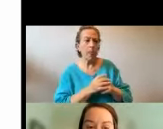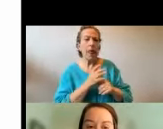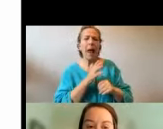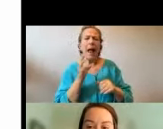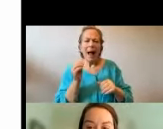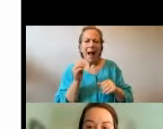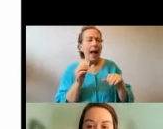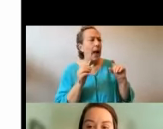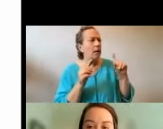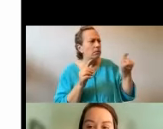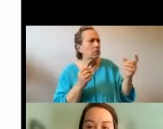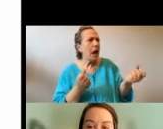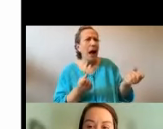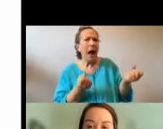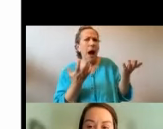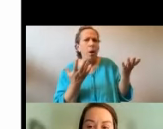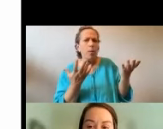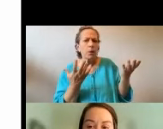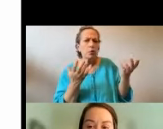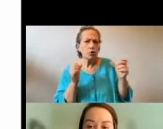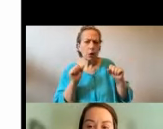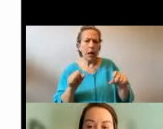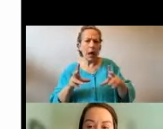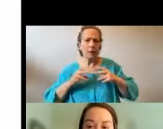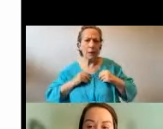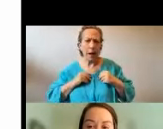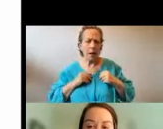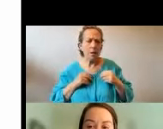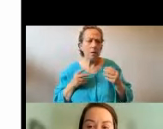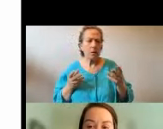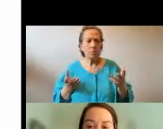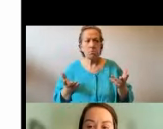could they take. It might make sense.